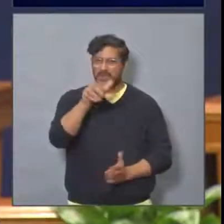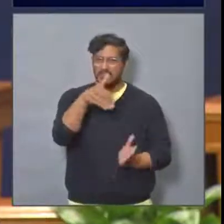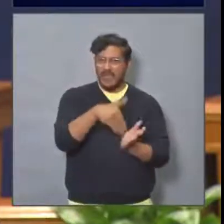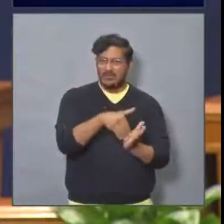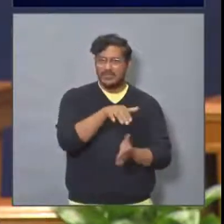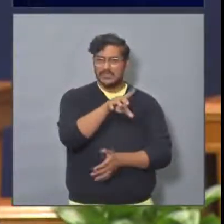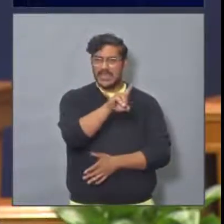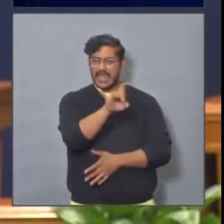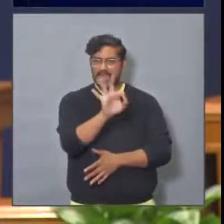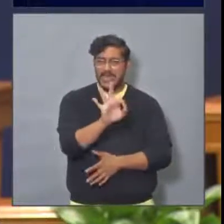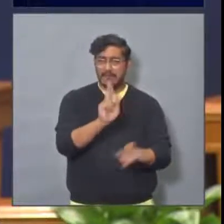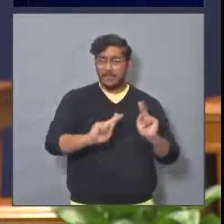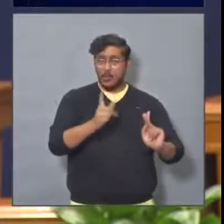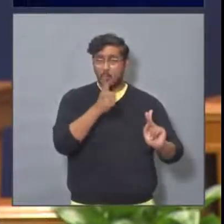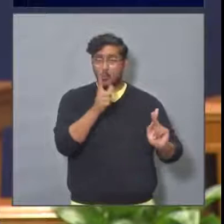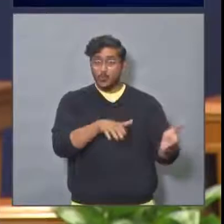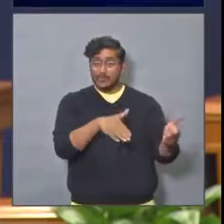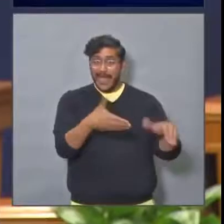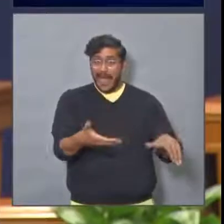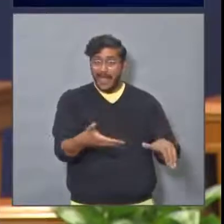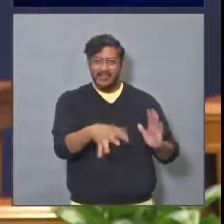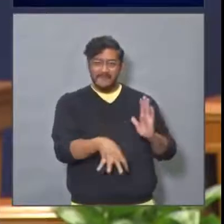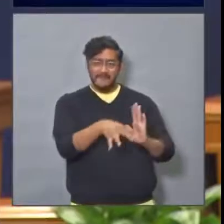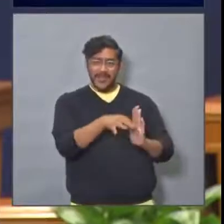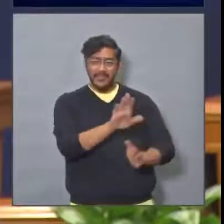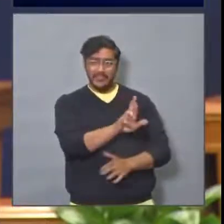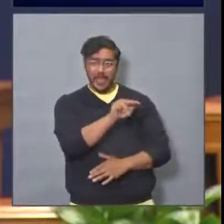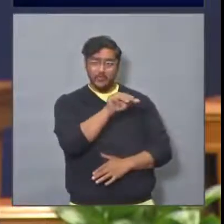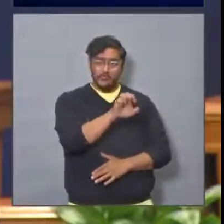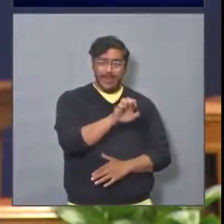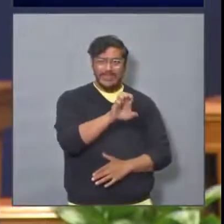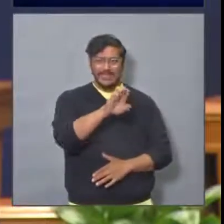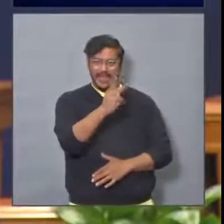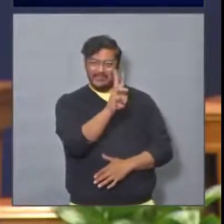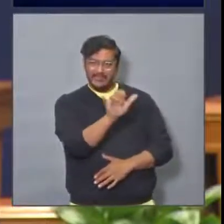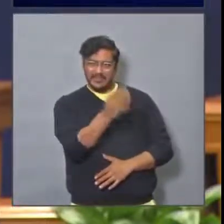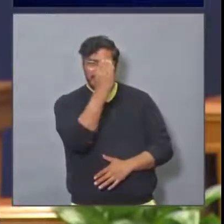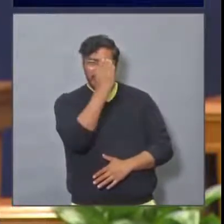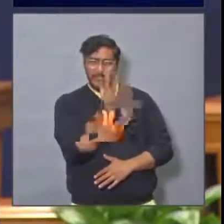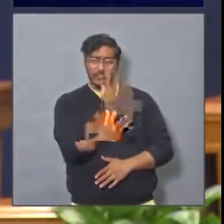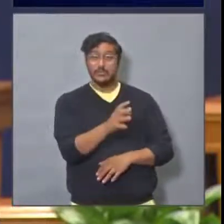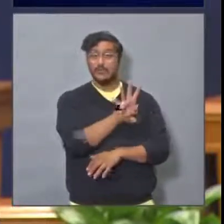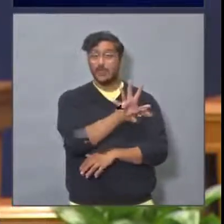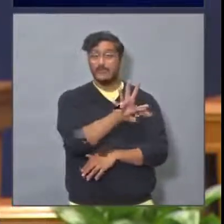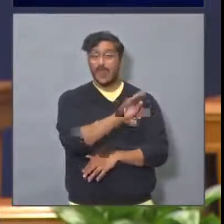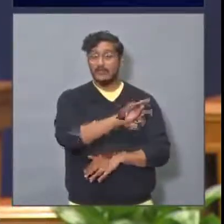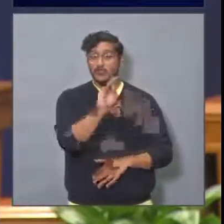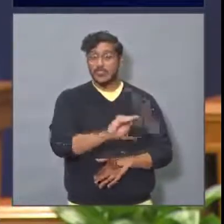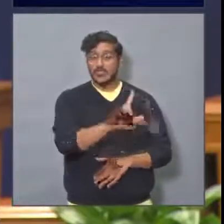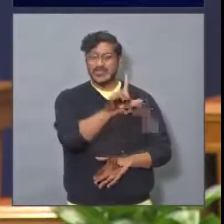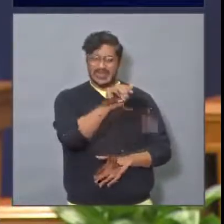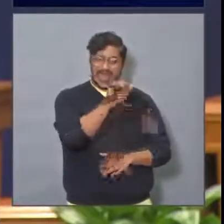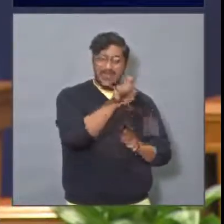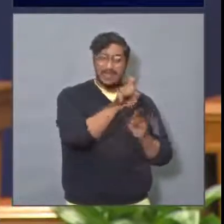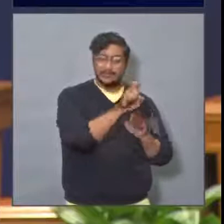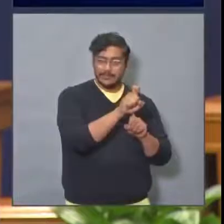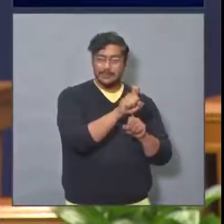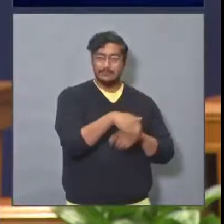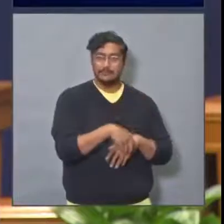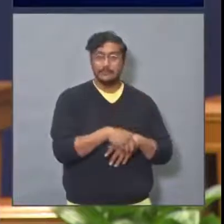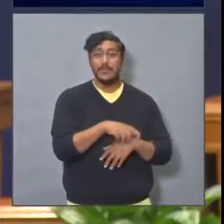3,389 people who have passed away where race ethnicity data has been identified, 45% are Latino